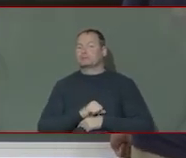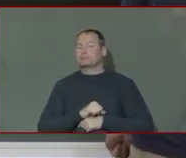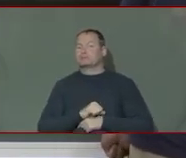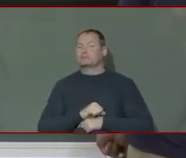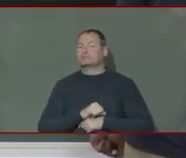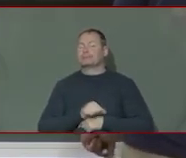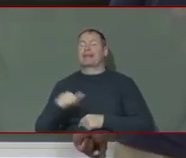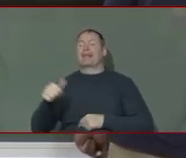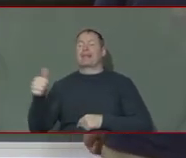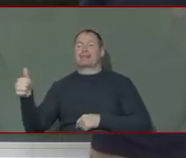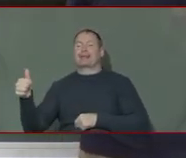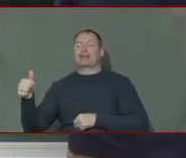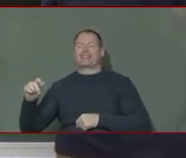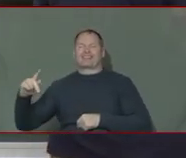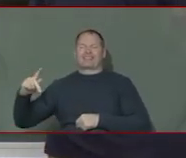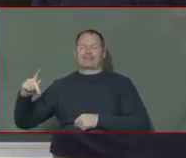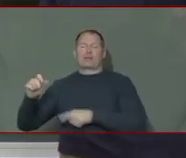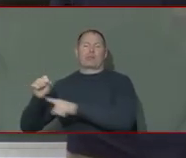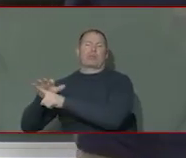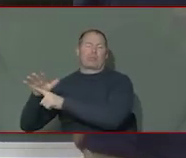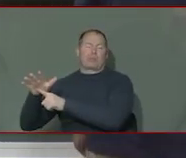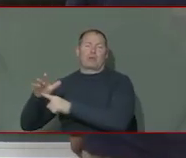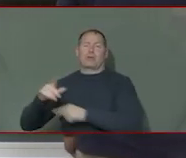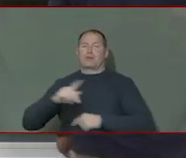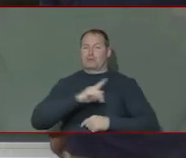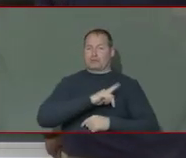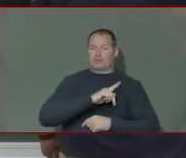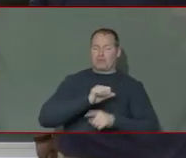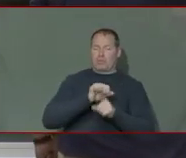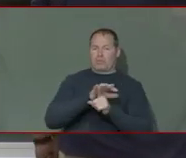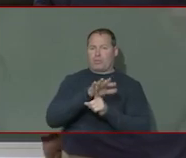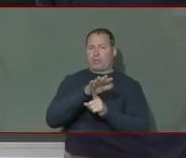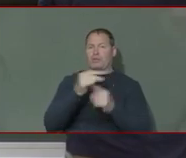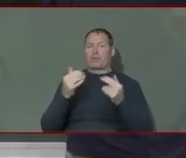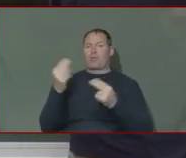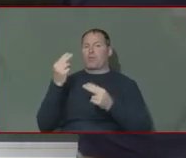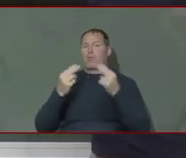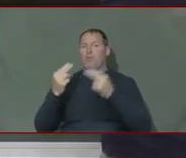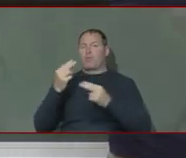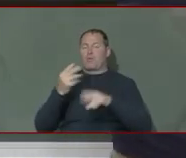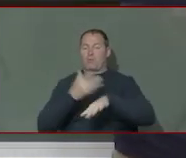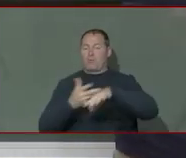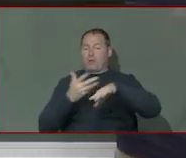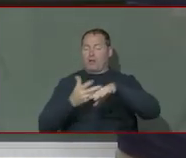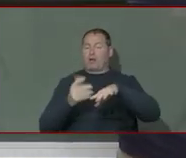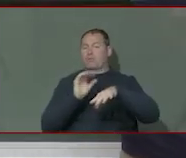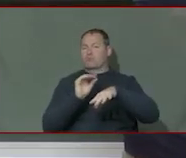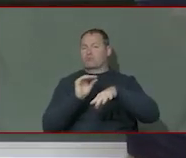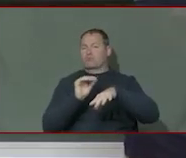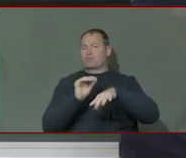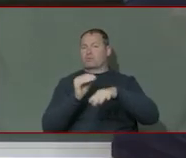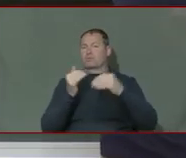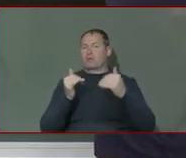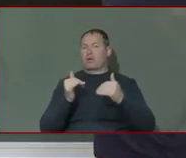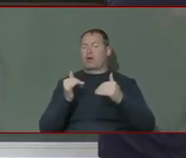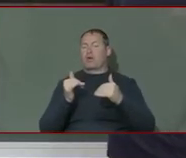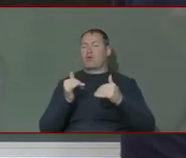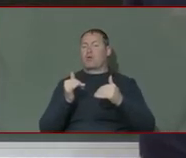other side of the other kidney, they release a hormone that travels in the blood, and it comes all the way